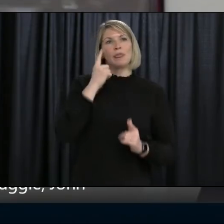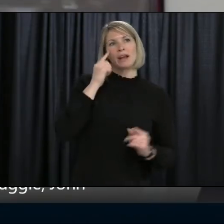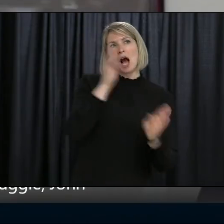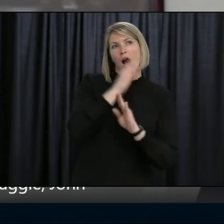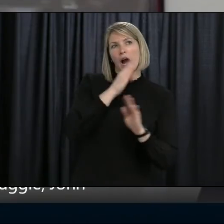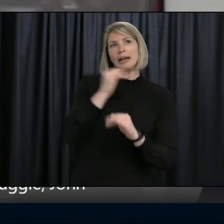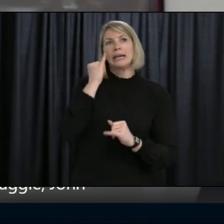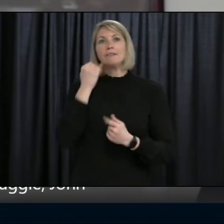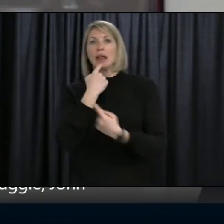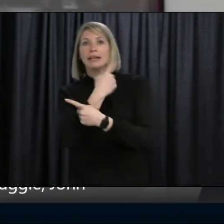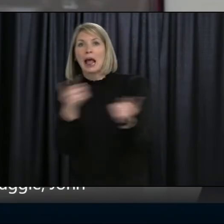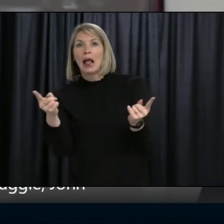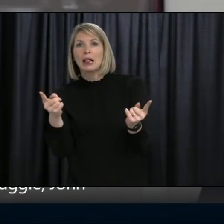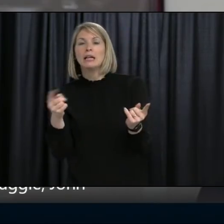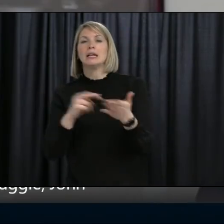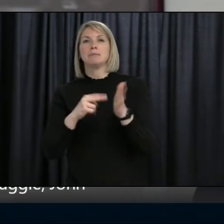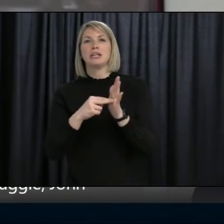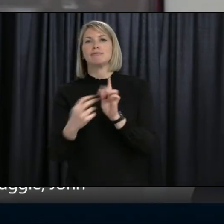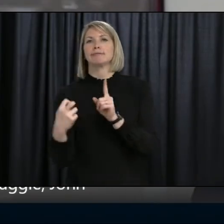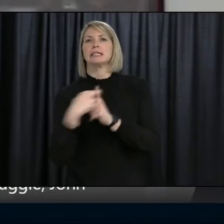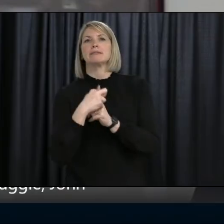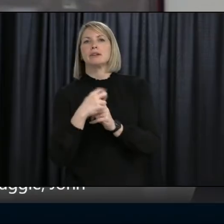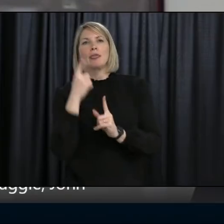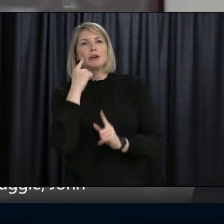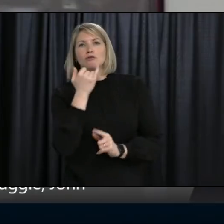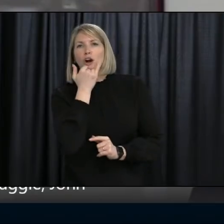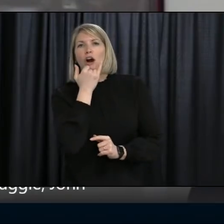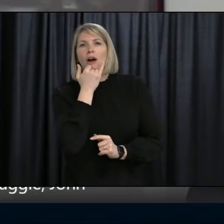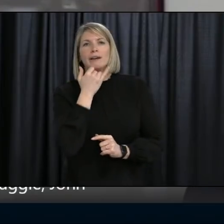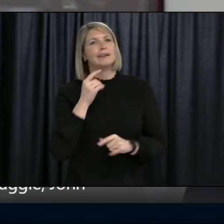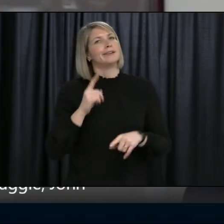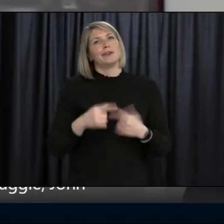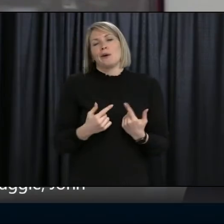something. And really and honestly, that's disingenuous.